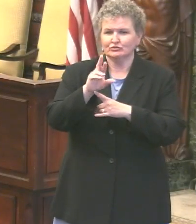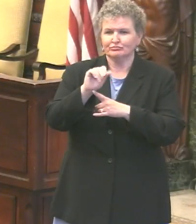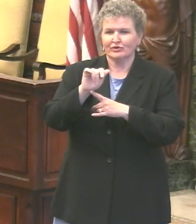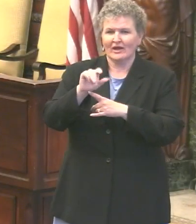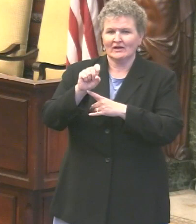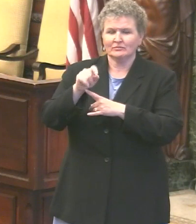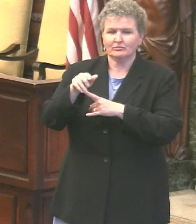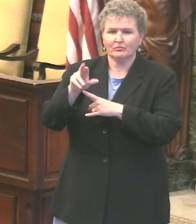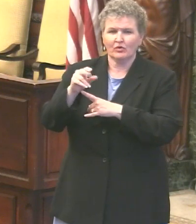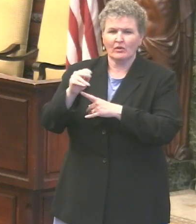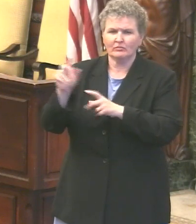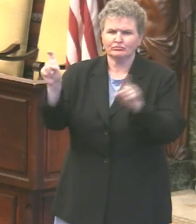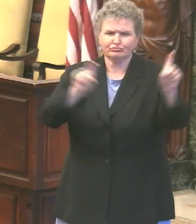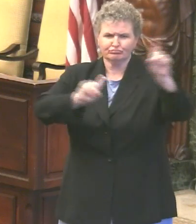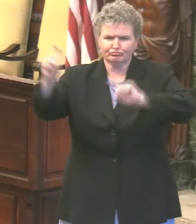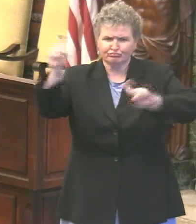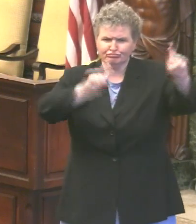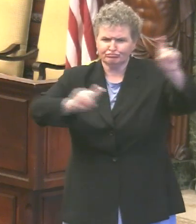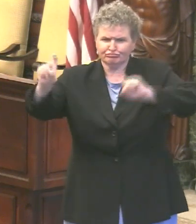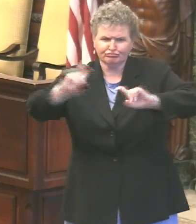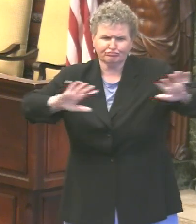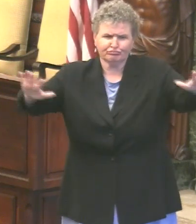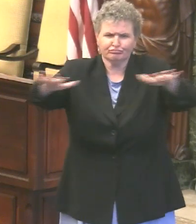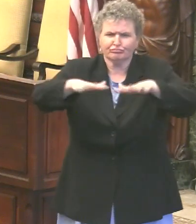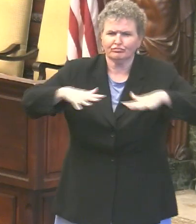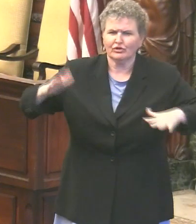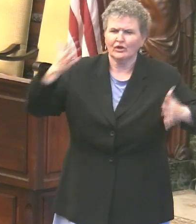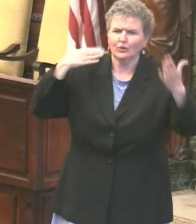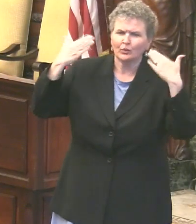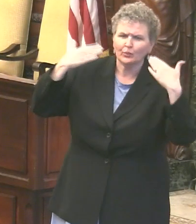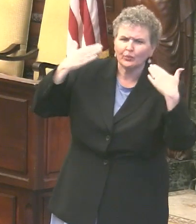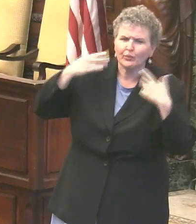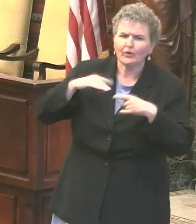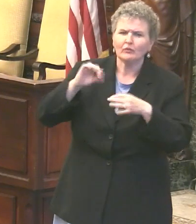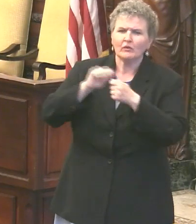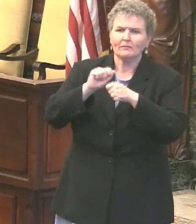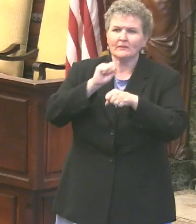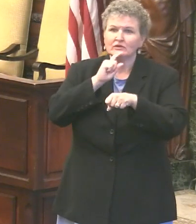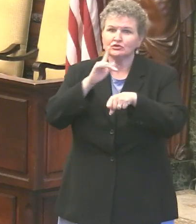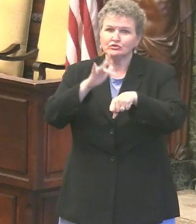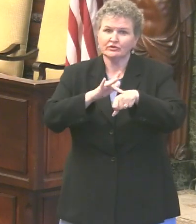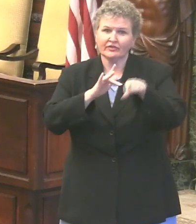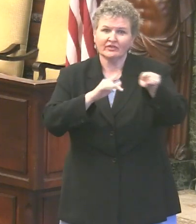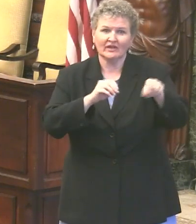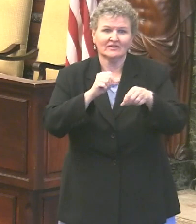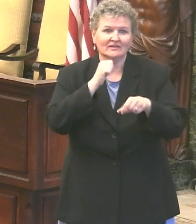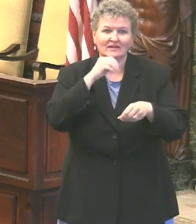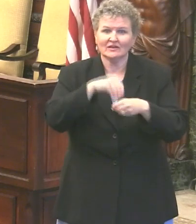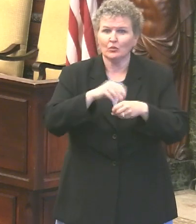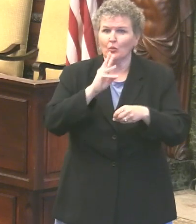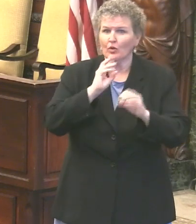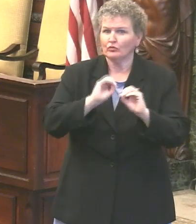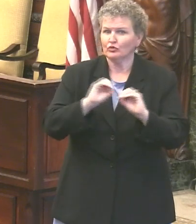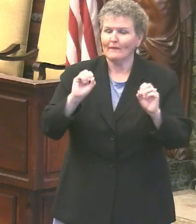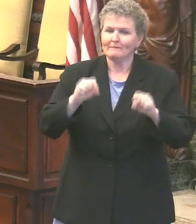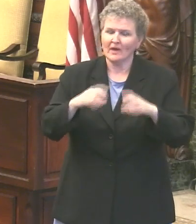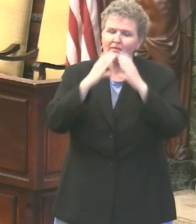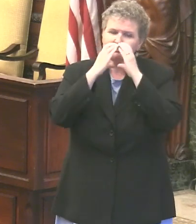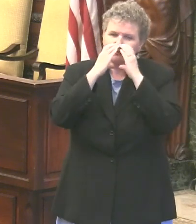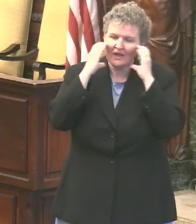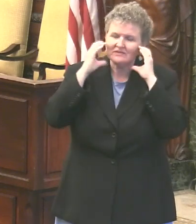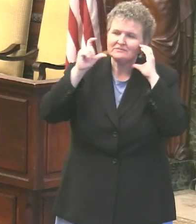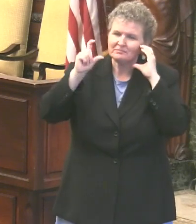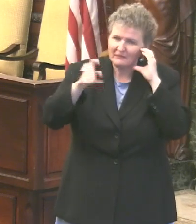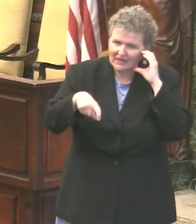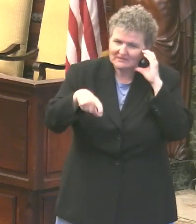socially distanced when visiting their local site and to wear a mask when not in the water. Other measures that are still in